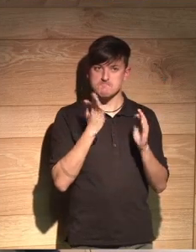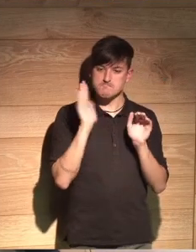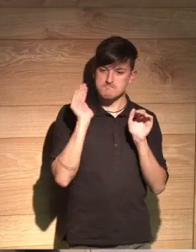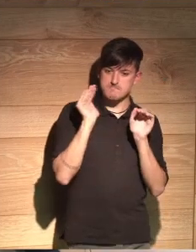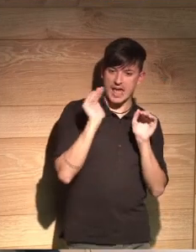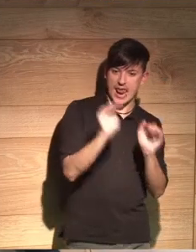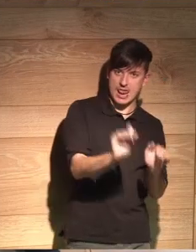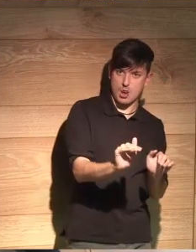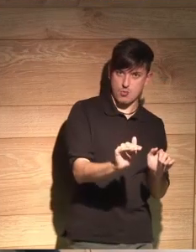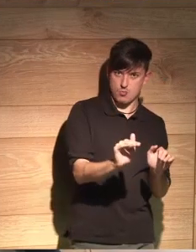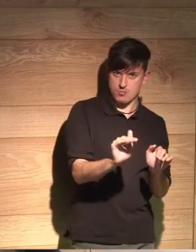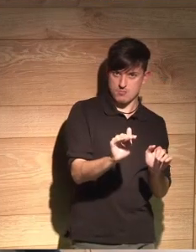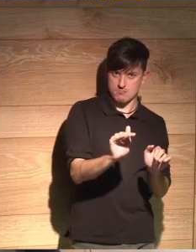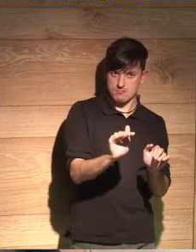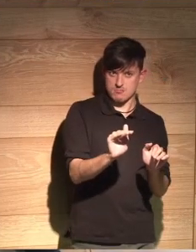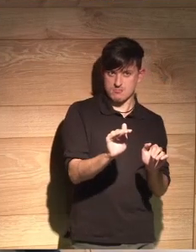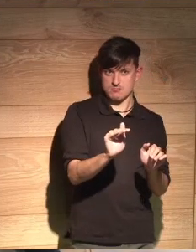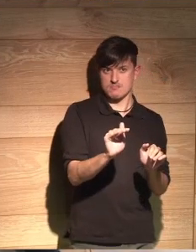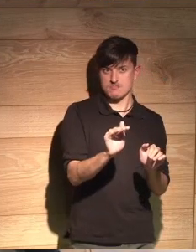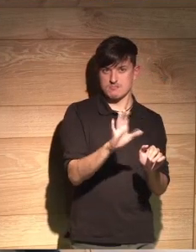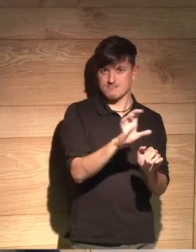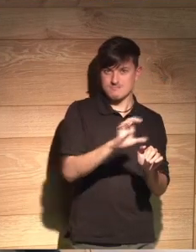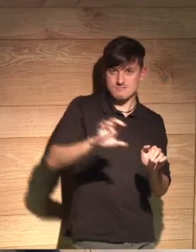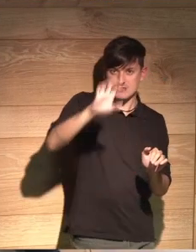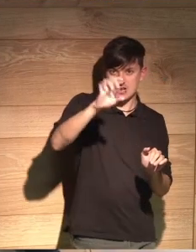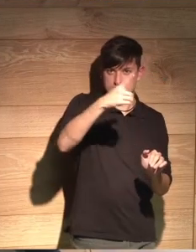law with an